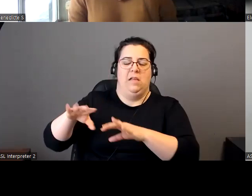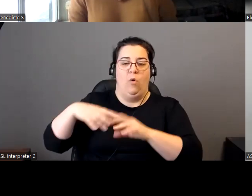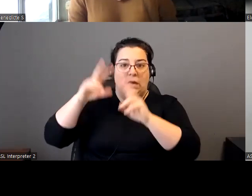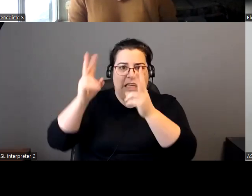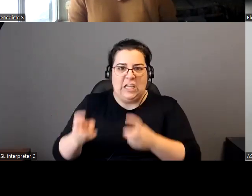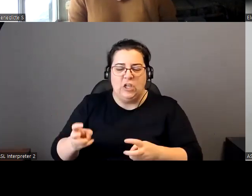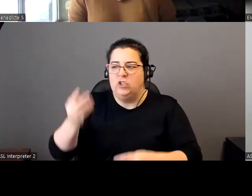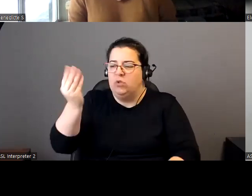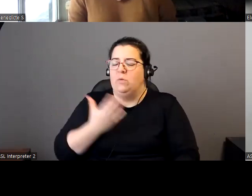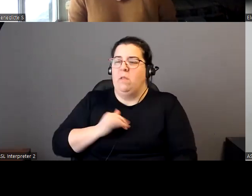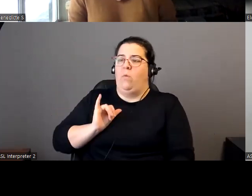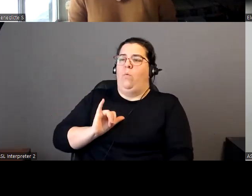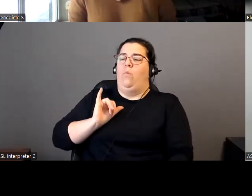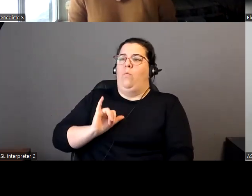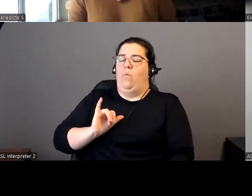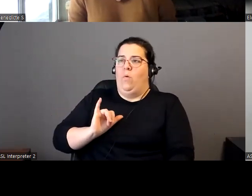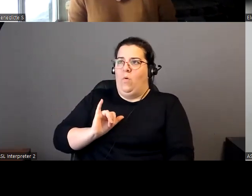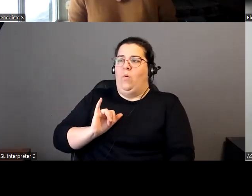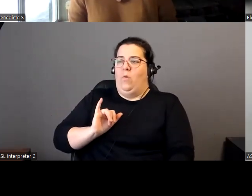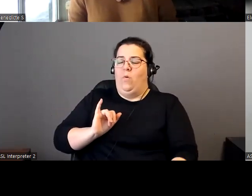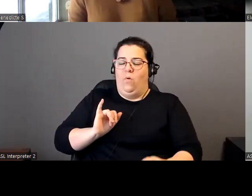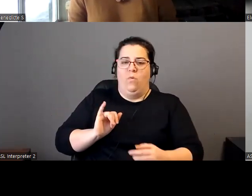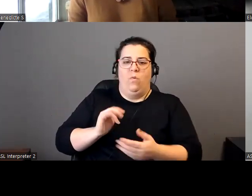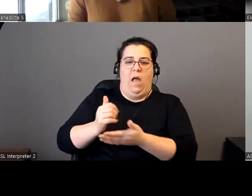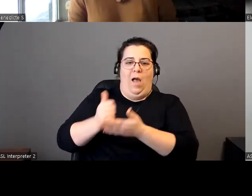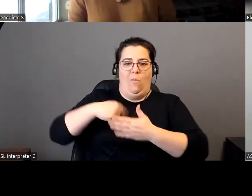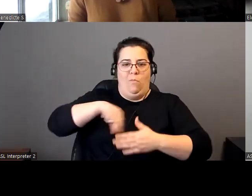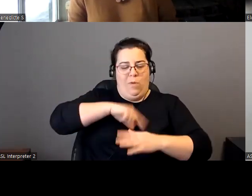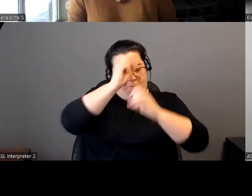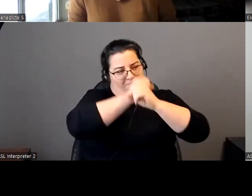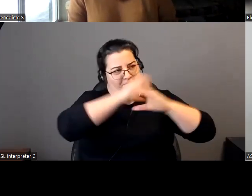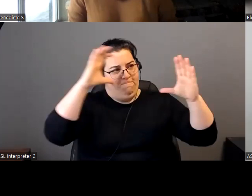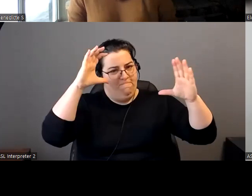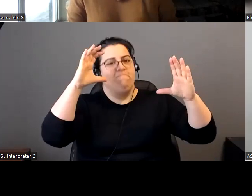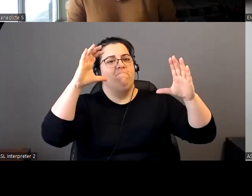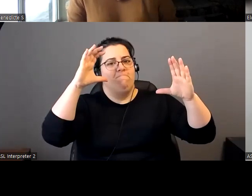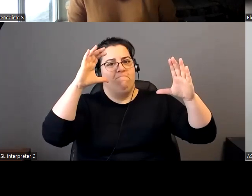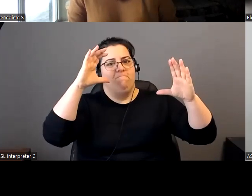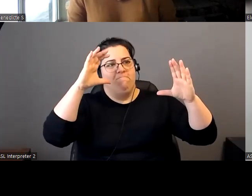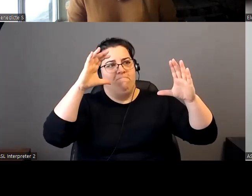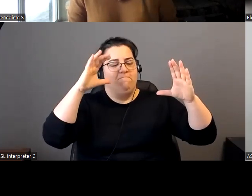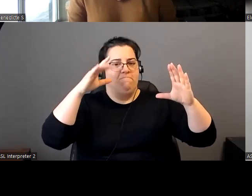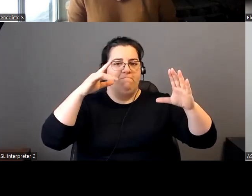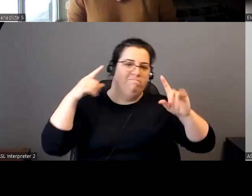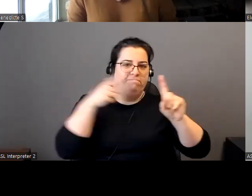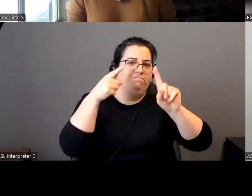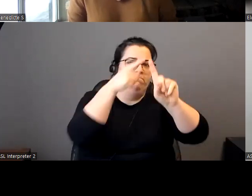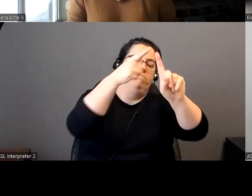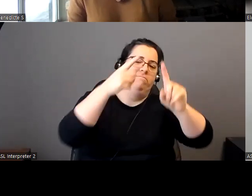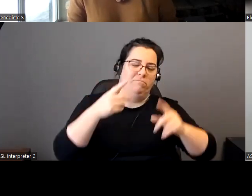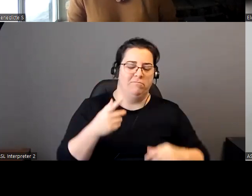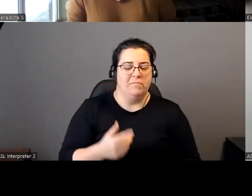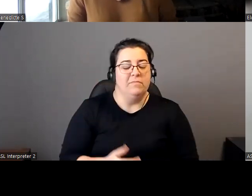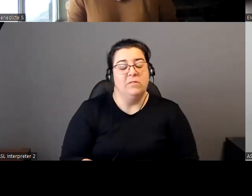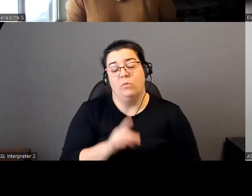us guide our where the project is going to go. So it's very nice to see a lot